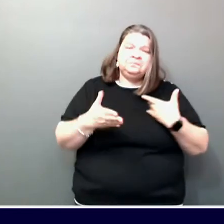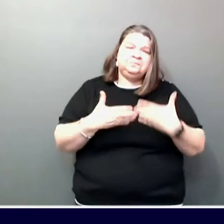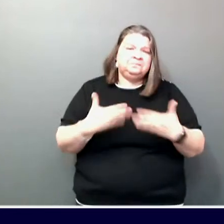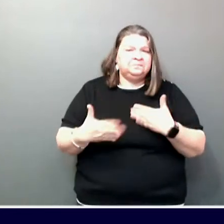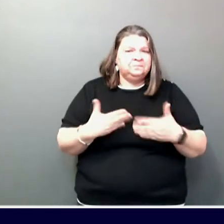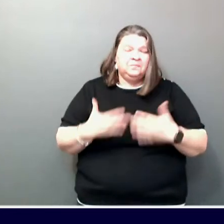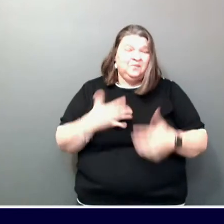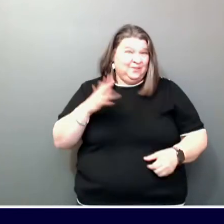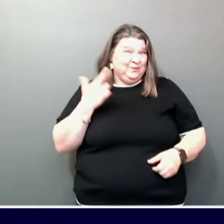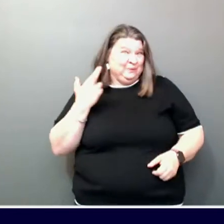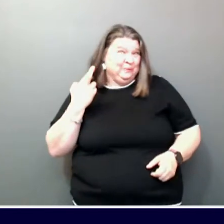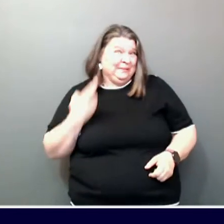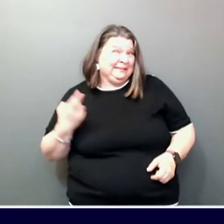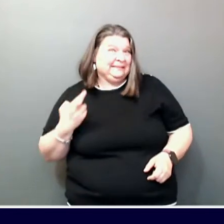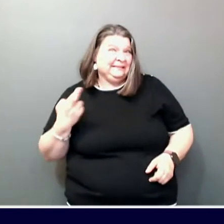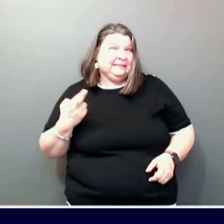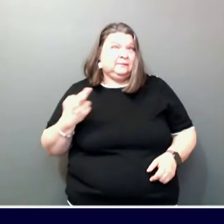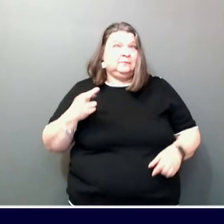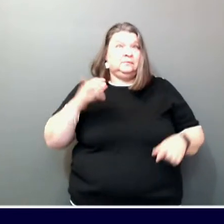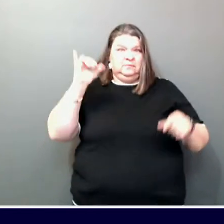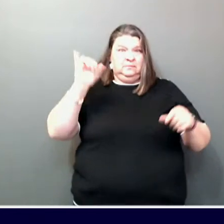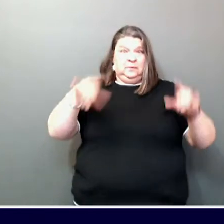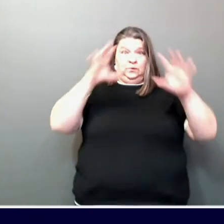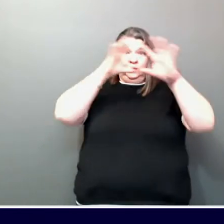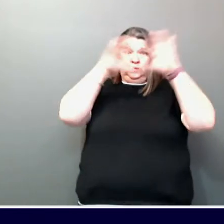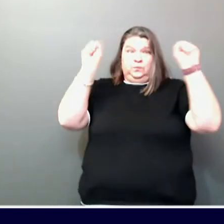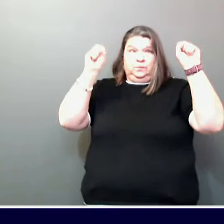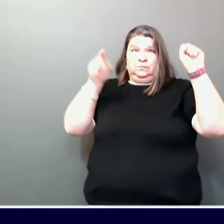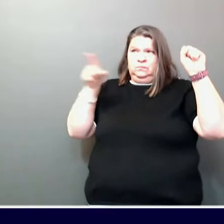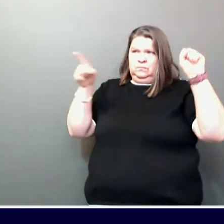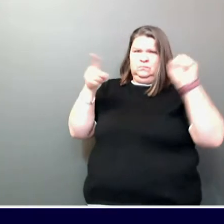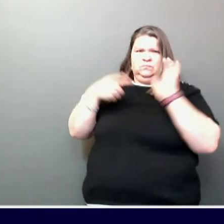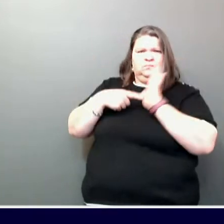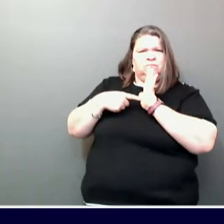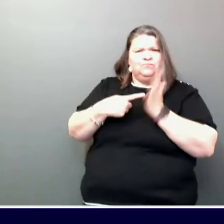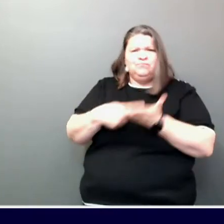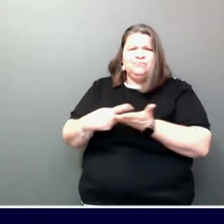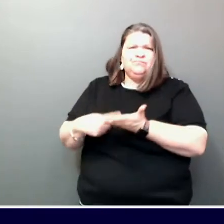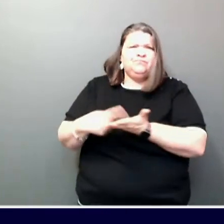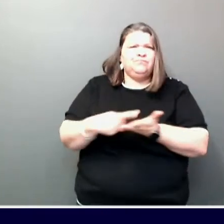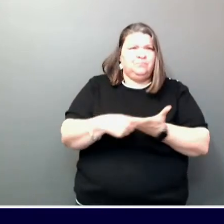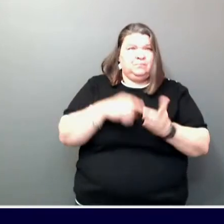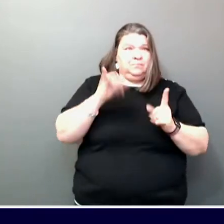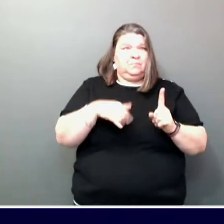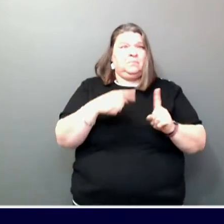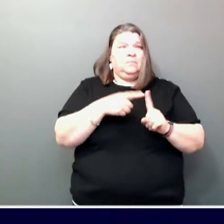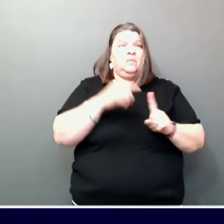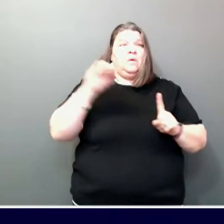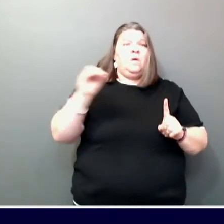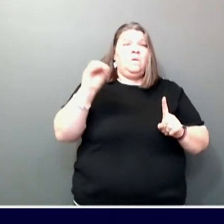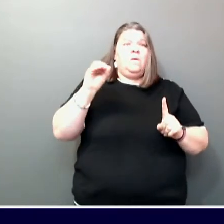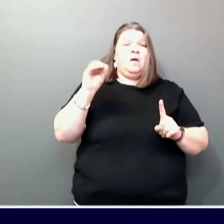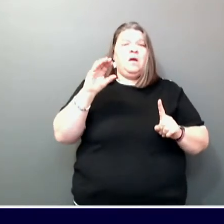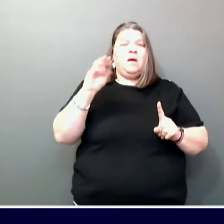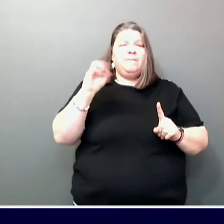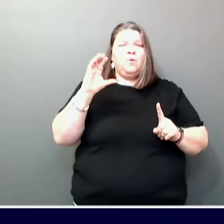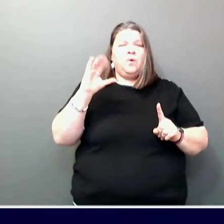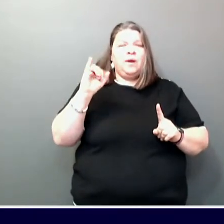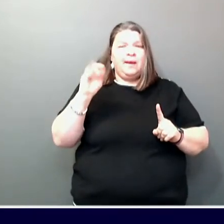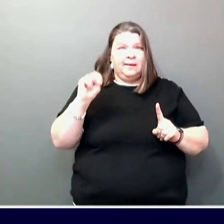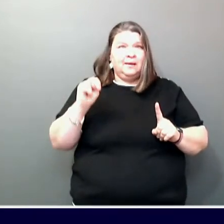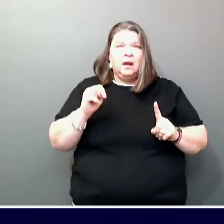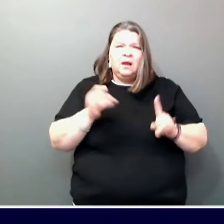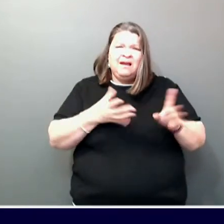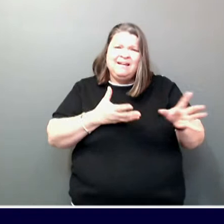the continued data showing that the Omicron variant spreads quickly, so quickly, in fact, that contact